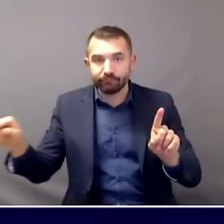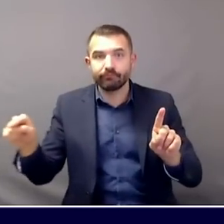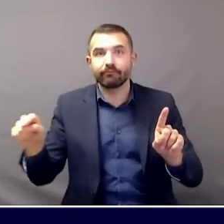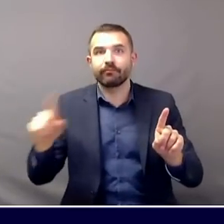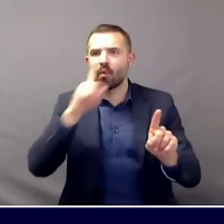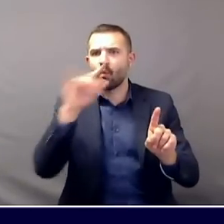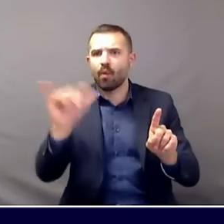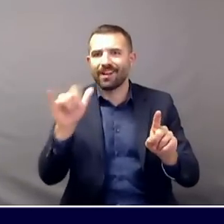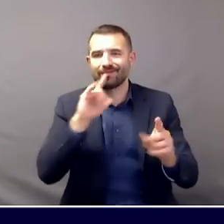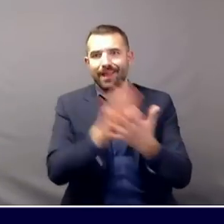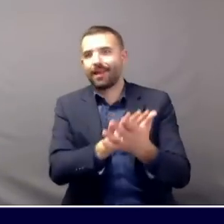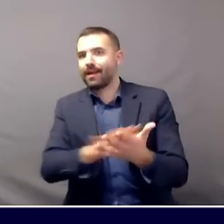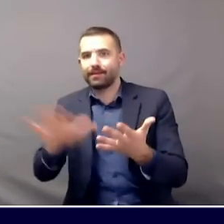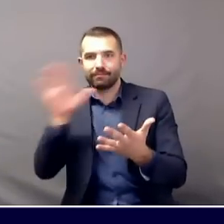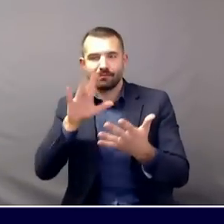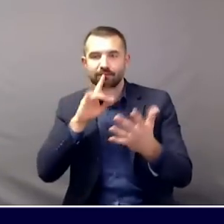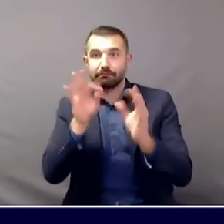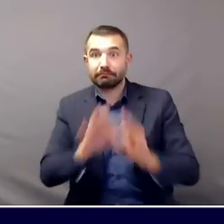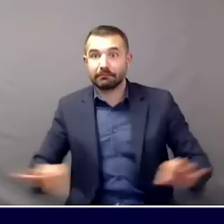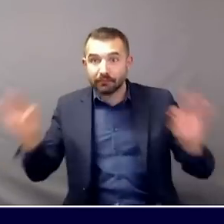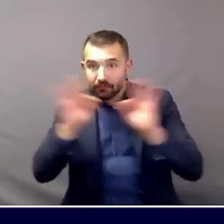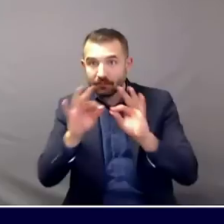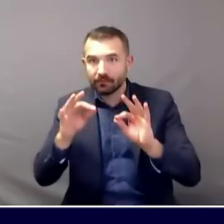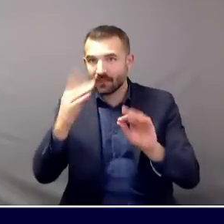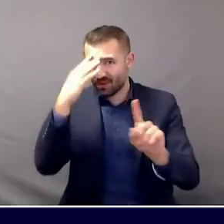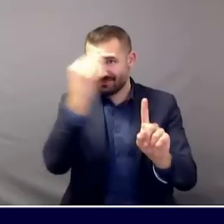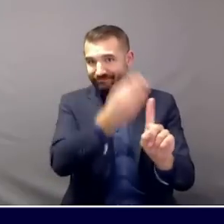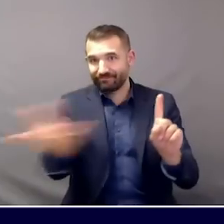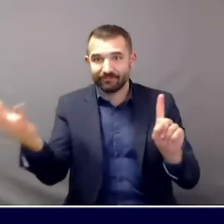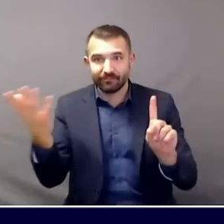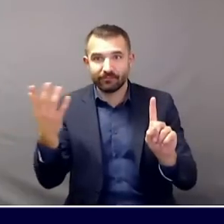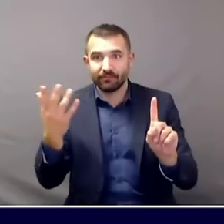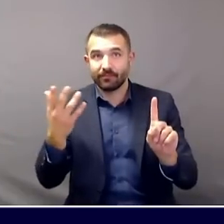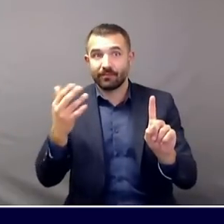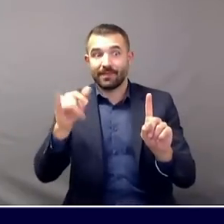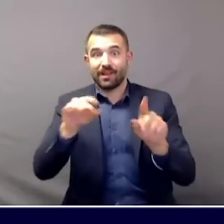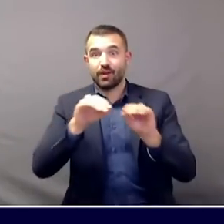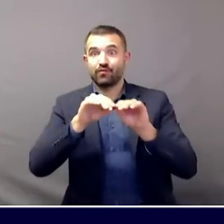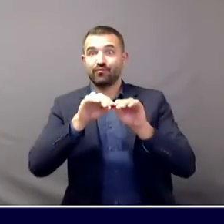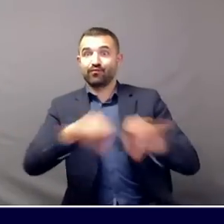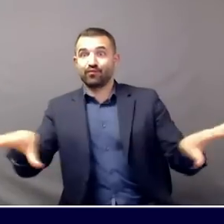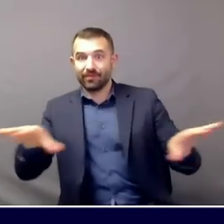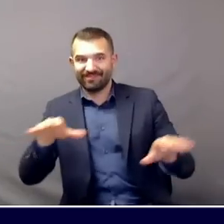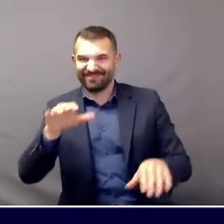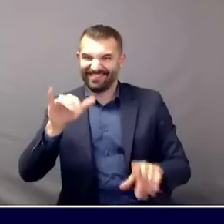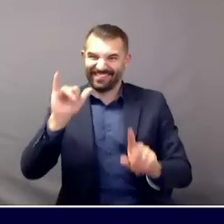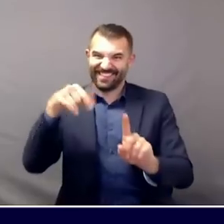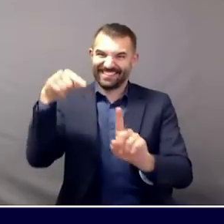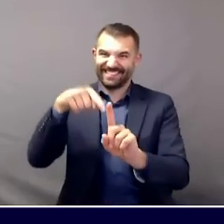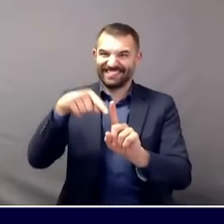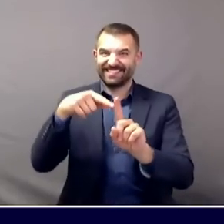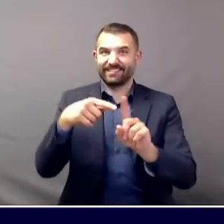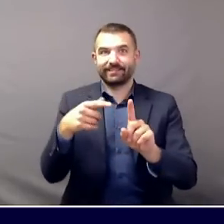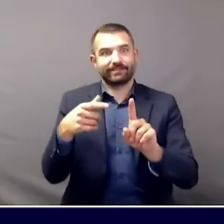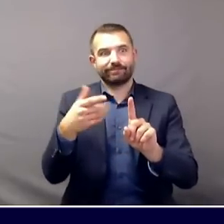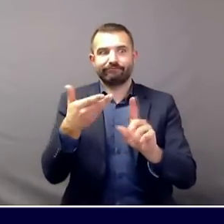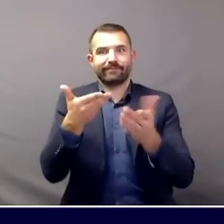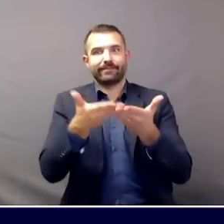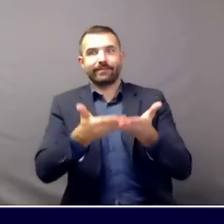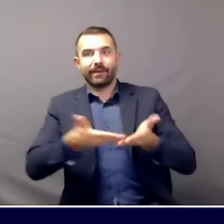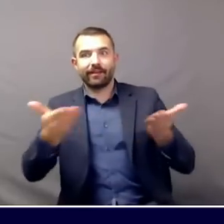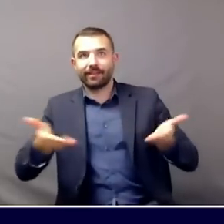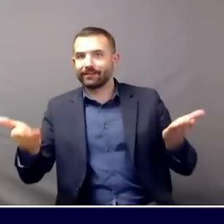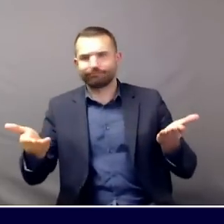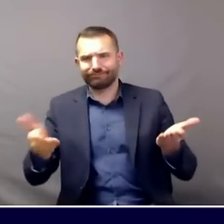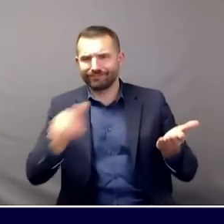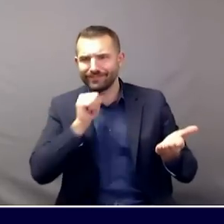Outbreaks are not things. They are not abstract ideas. They are people. They are clusters of people who